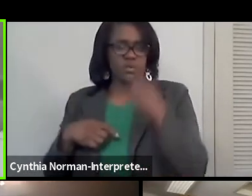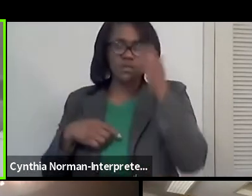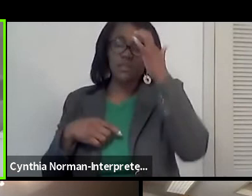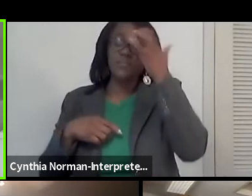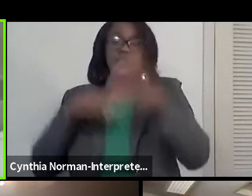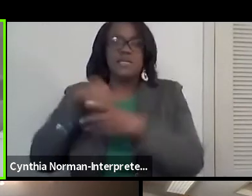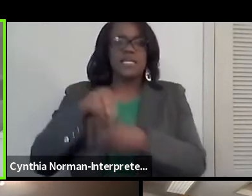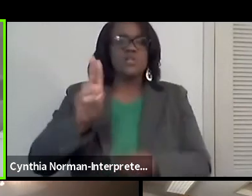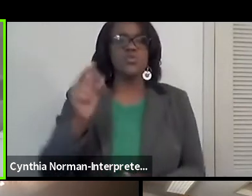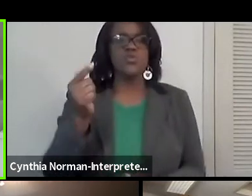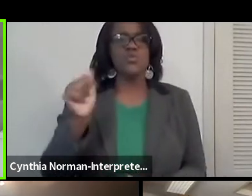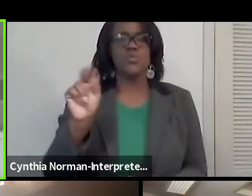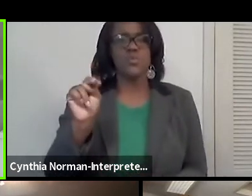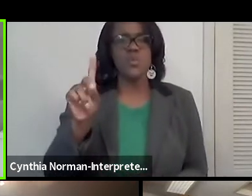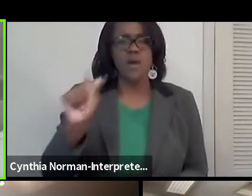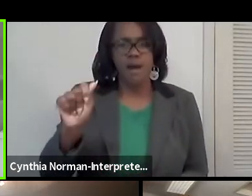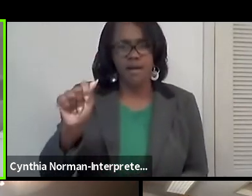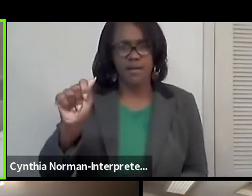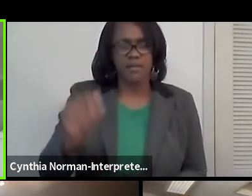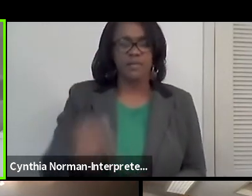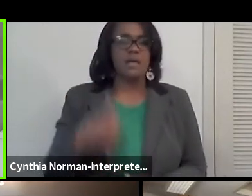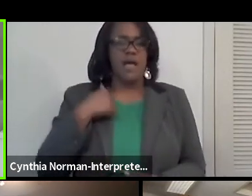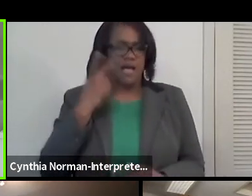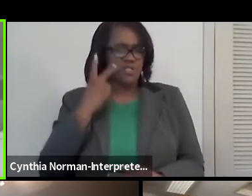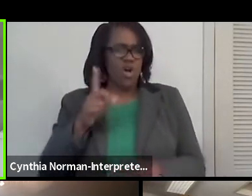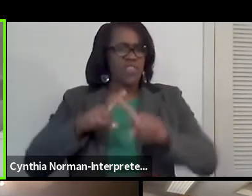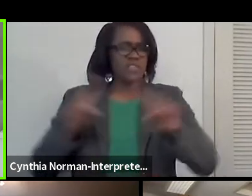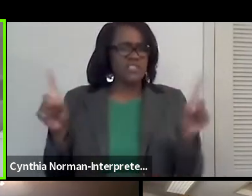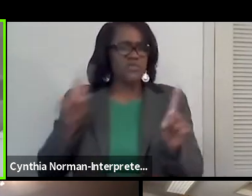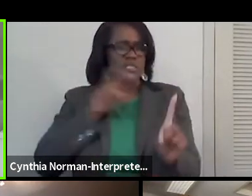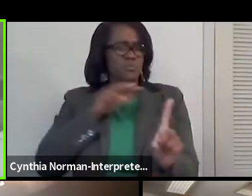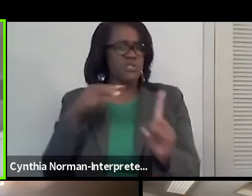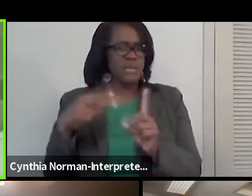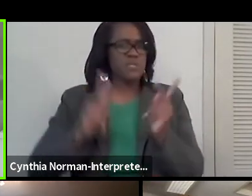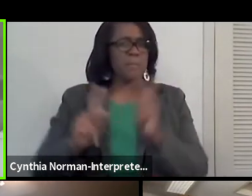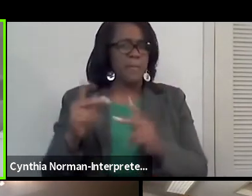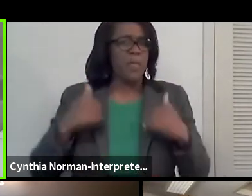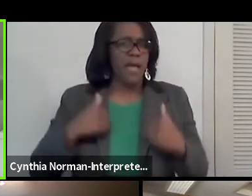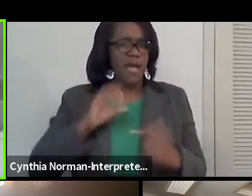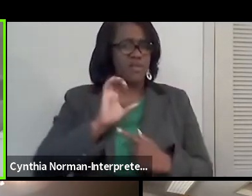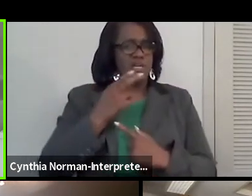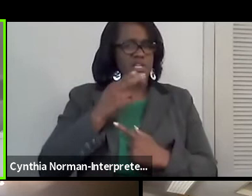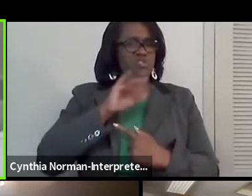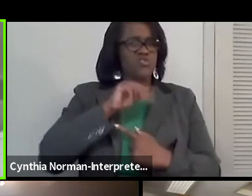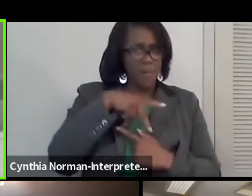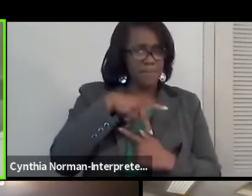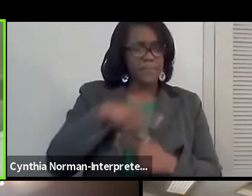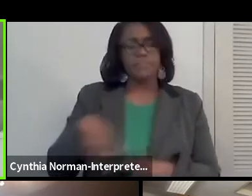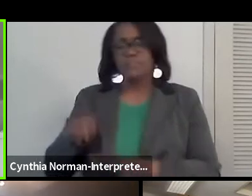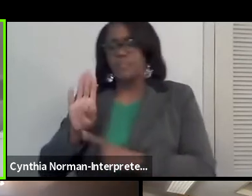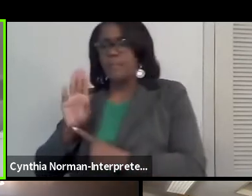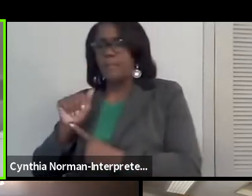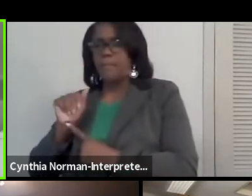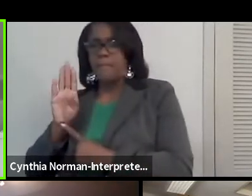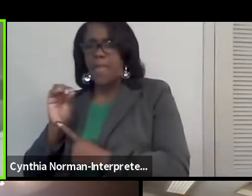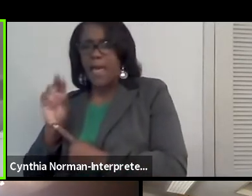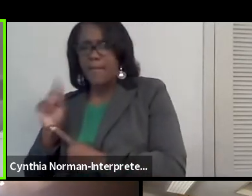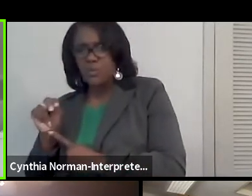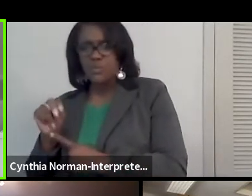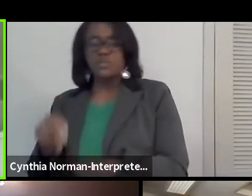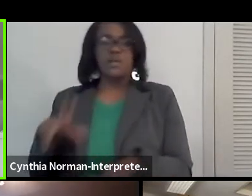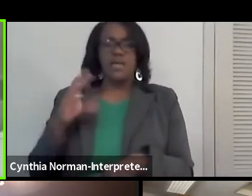And it was really interesting to see the differences in perceptions people had about chimpanzees and baboons and just how much more vilified